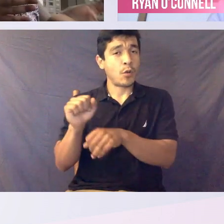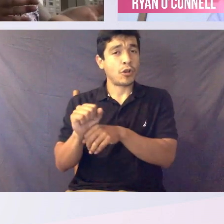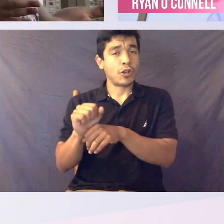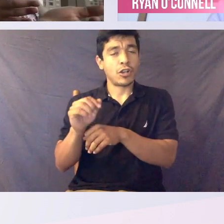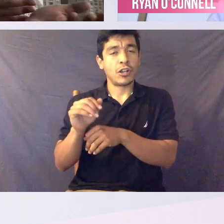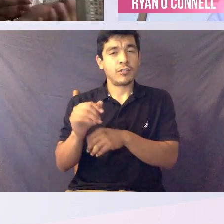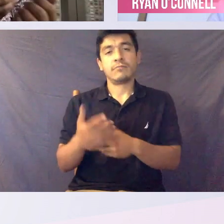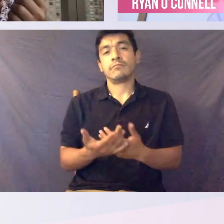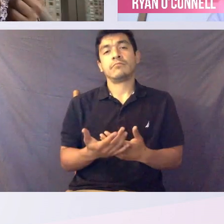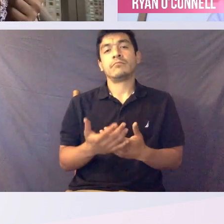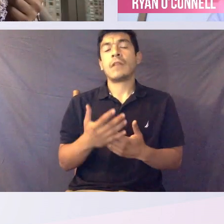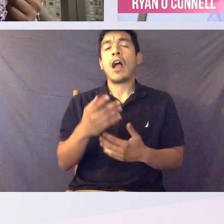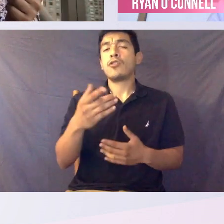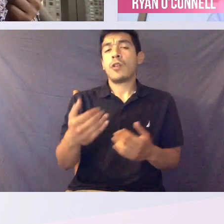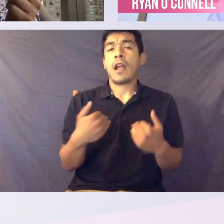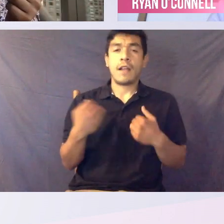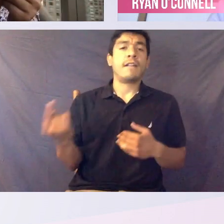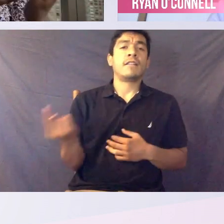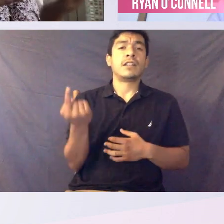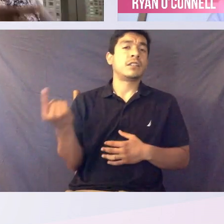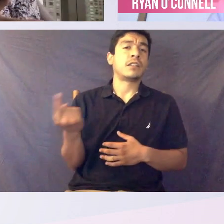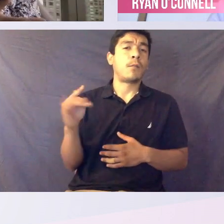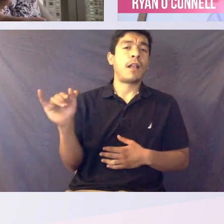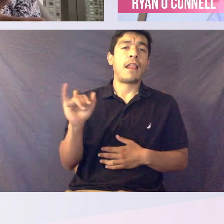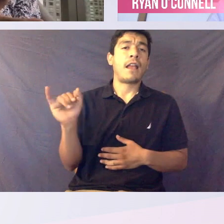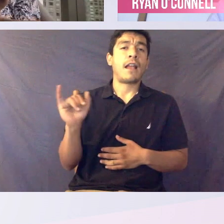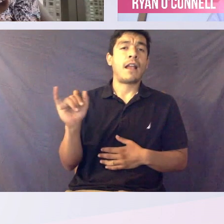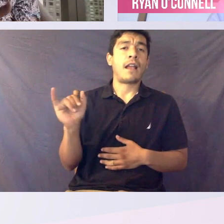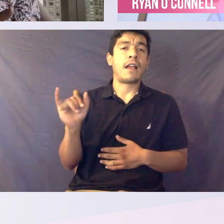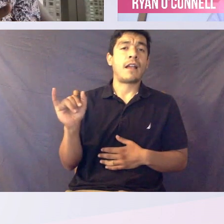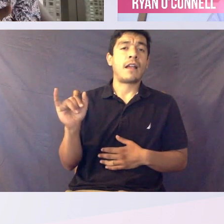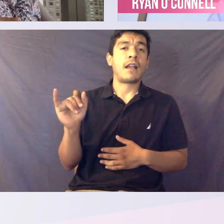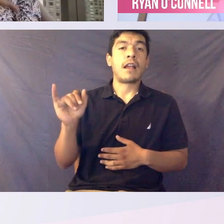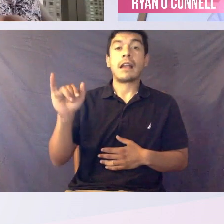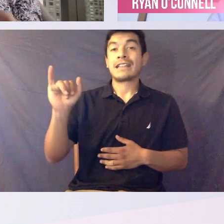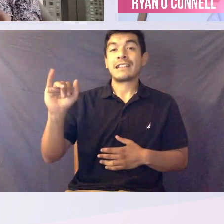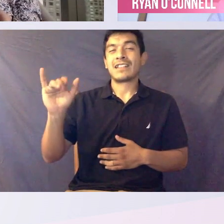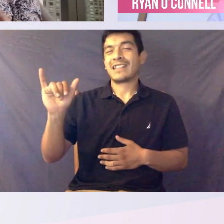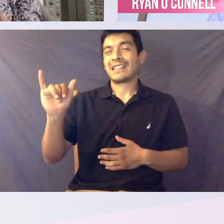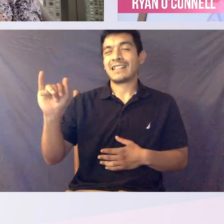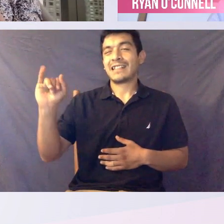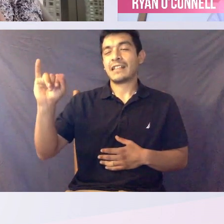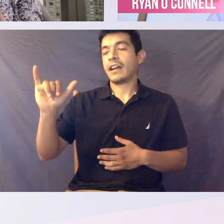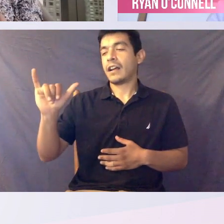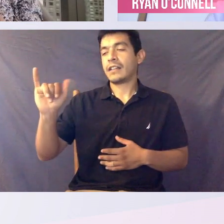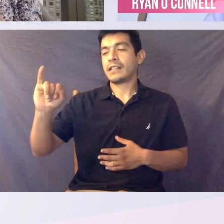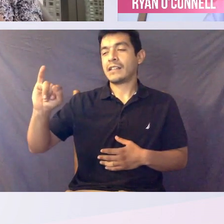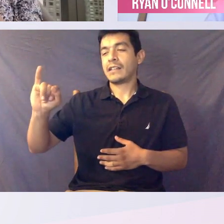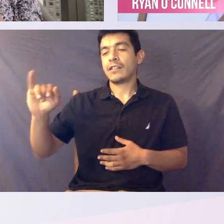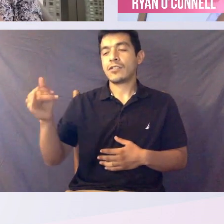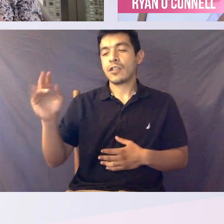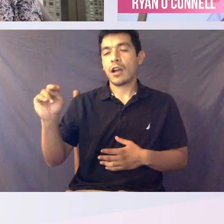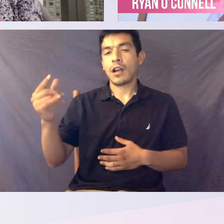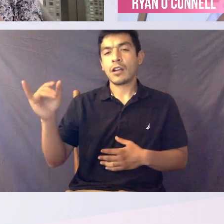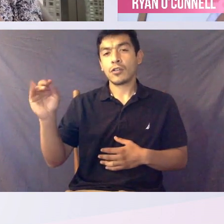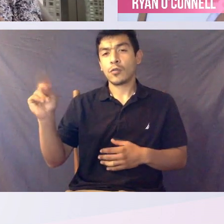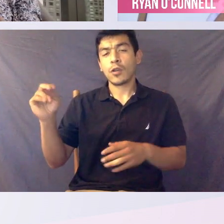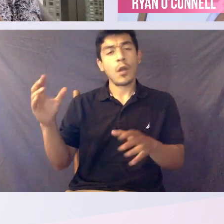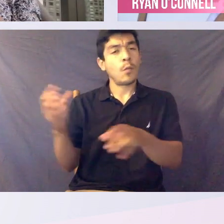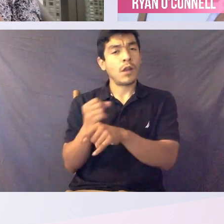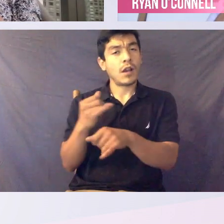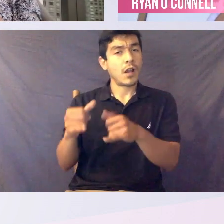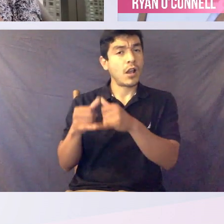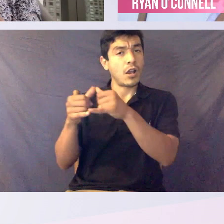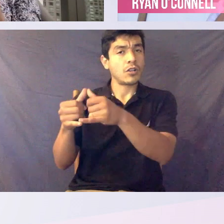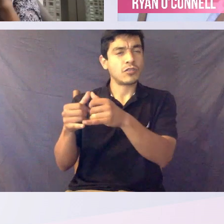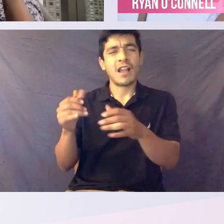You have someone like Yoo Jung-yoon winning an Oscar. Like, being able to see yourself in that way, to